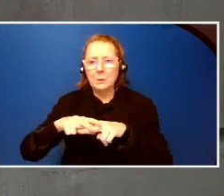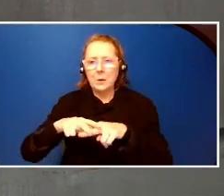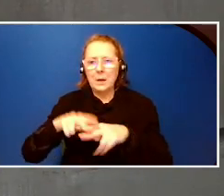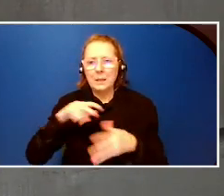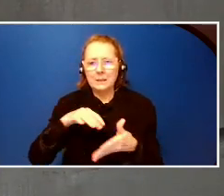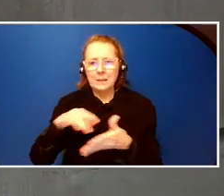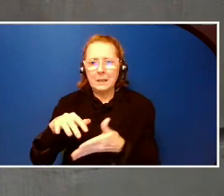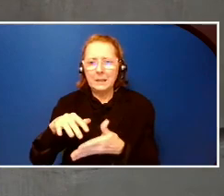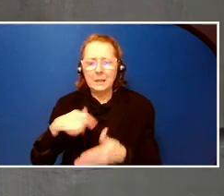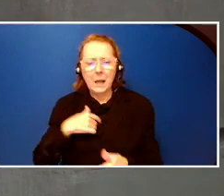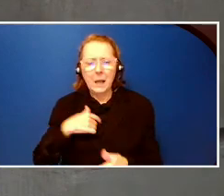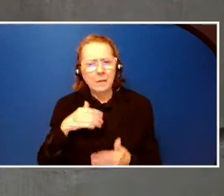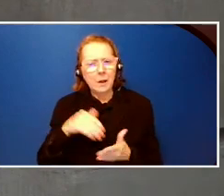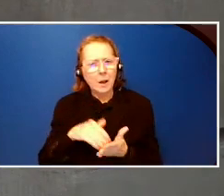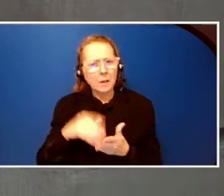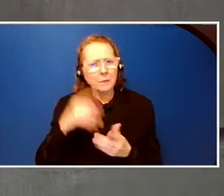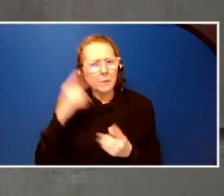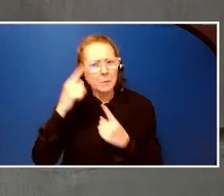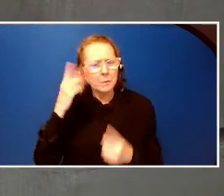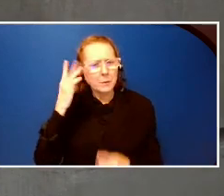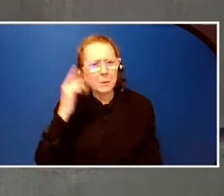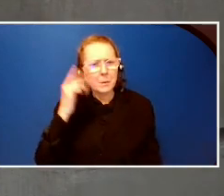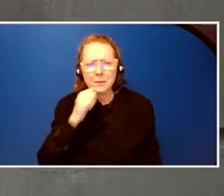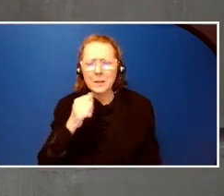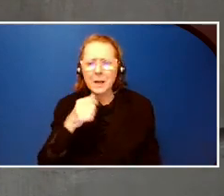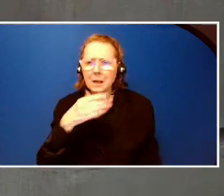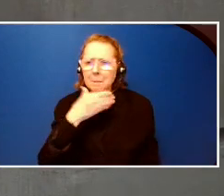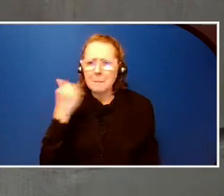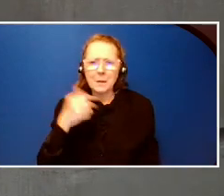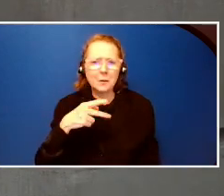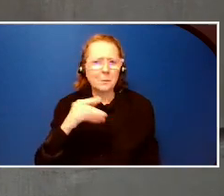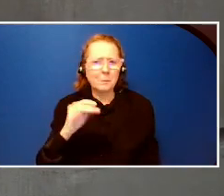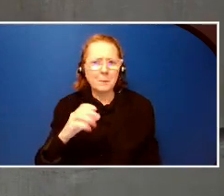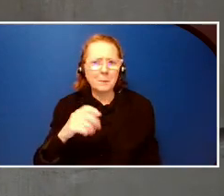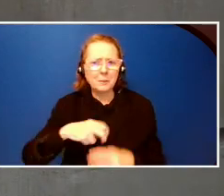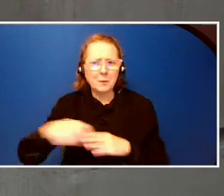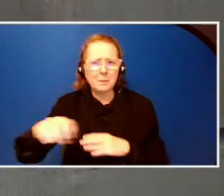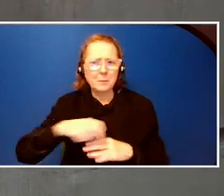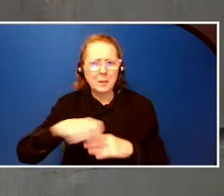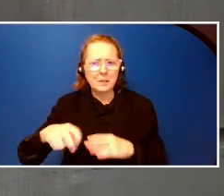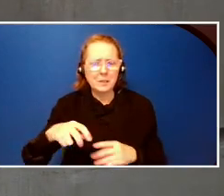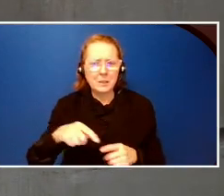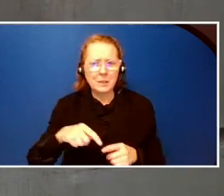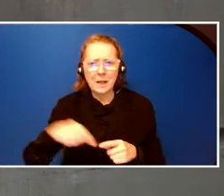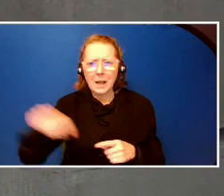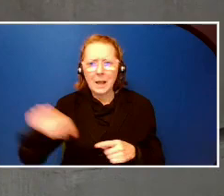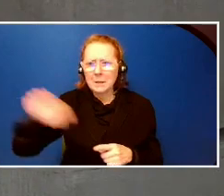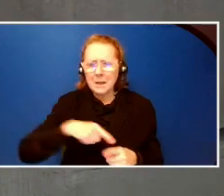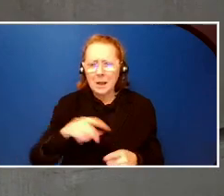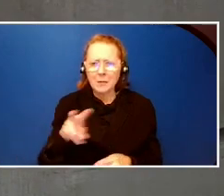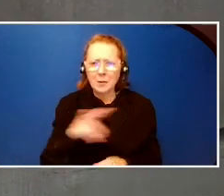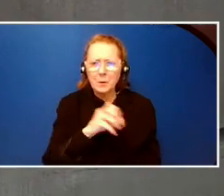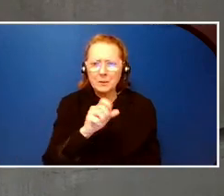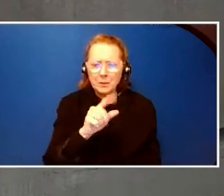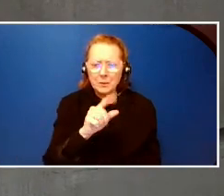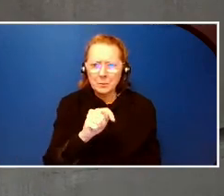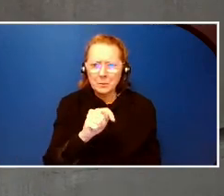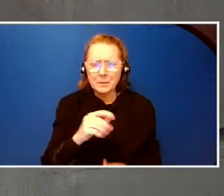I've often wondered why there isn't a better public transportation all the way up and down the West Coast, especially between Portland and Salem.